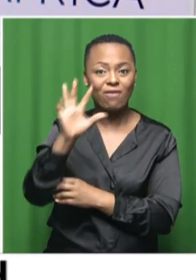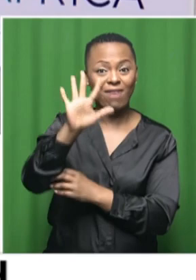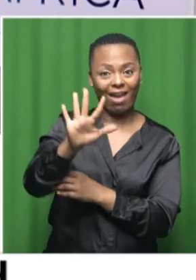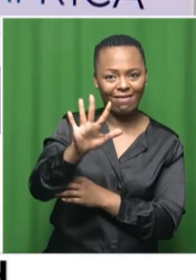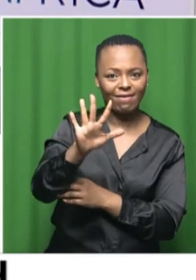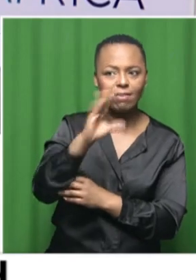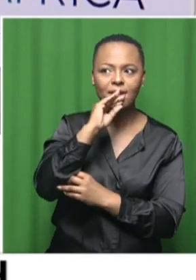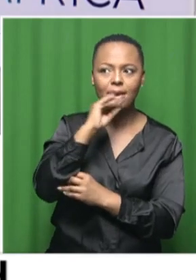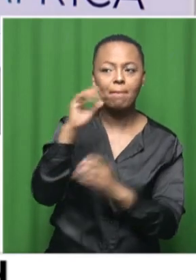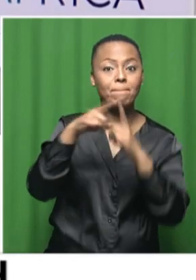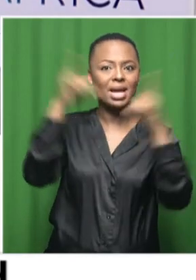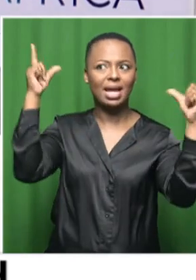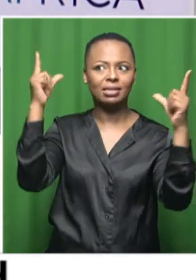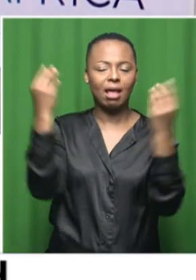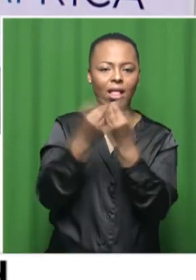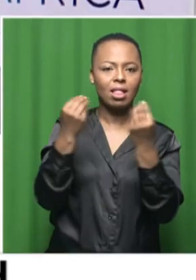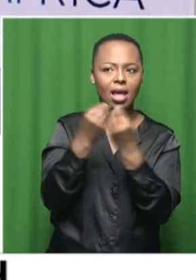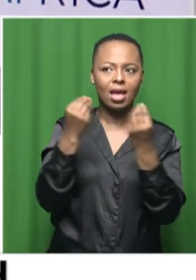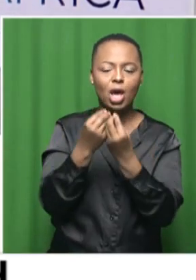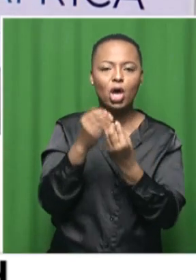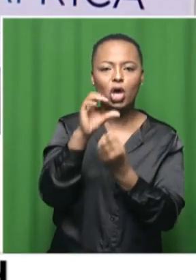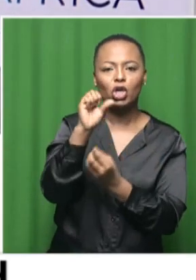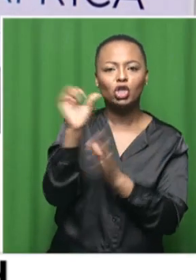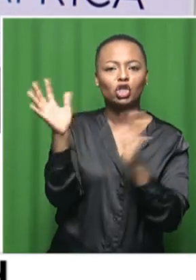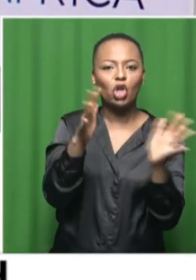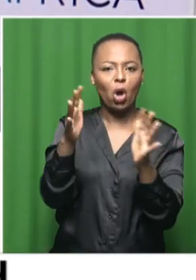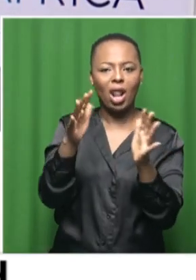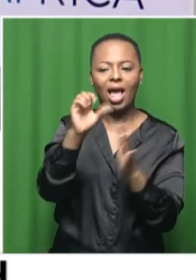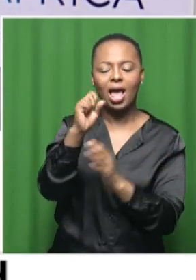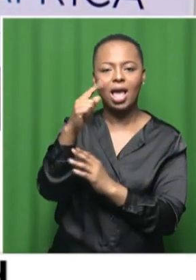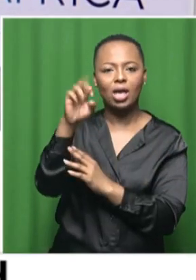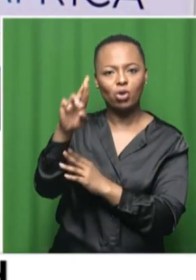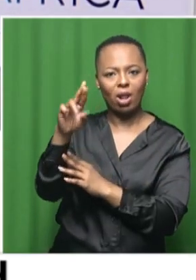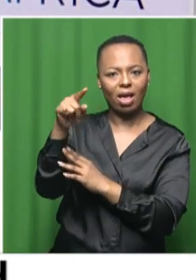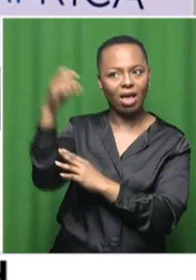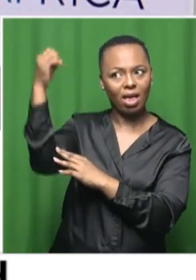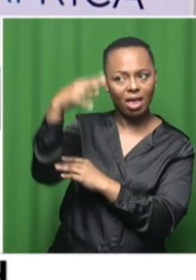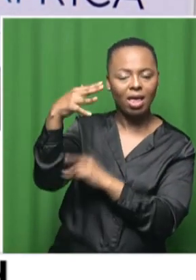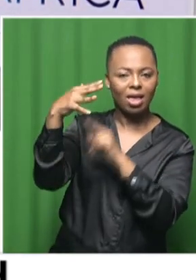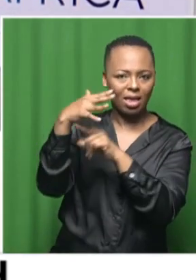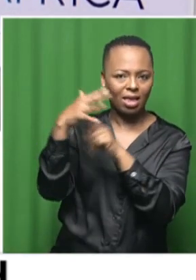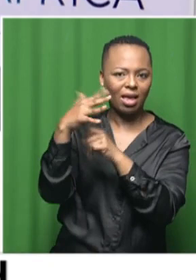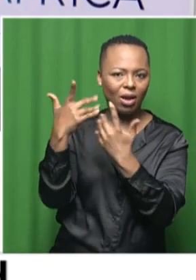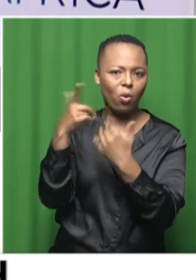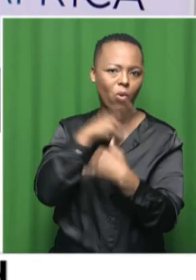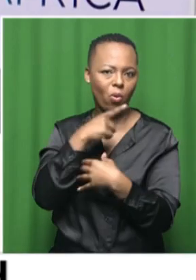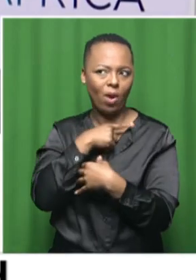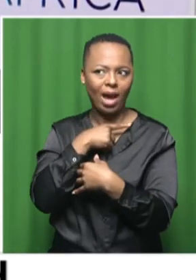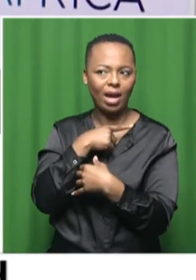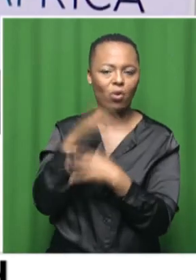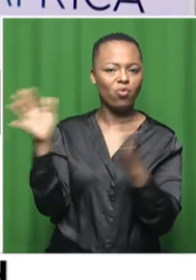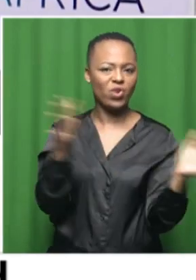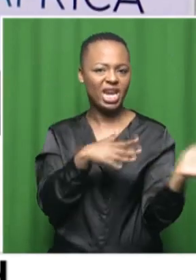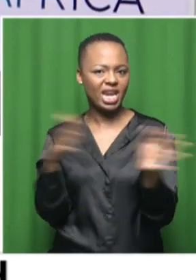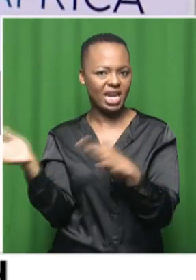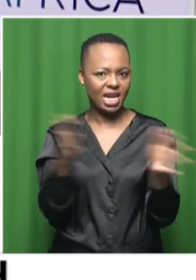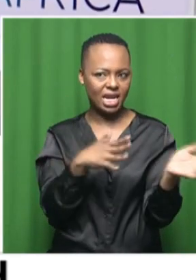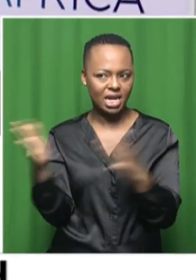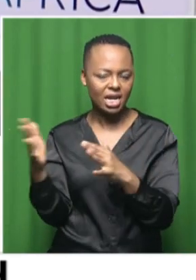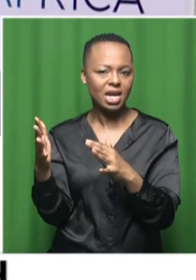input there is a solar panel for the production of renewable energy, and also wind along the